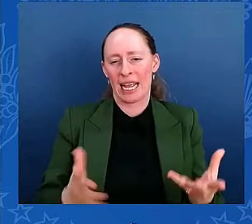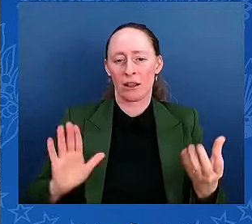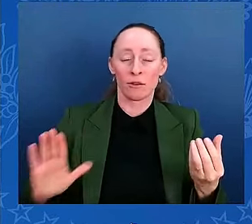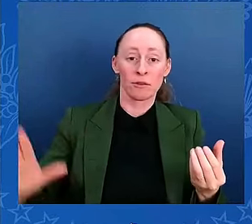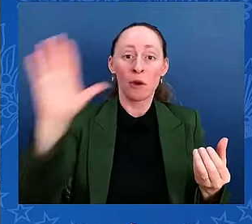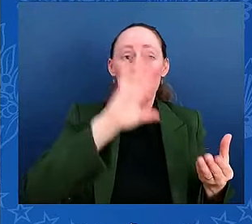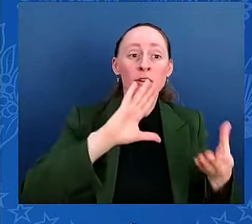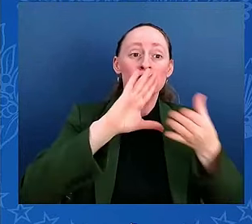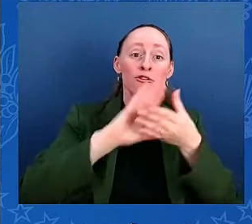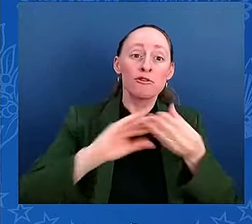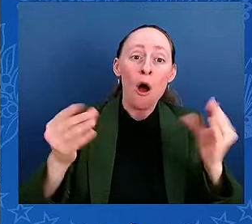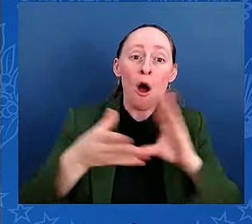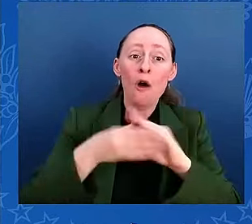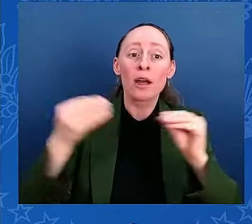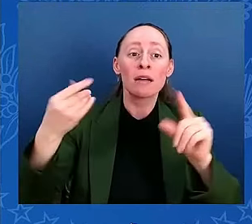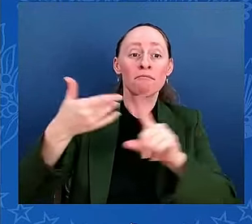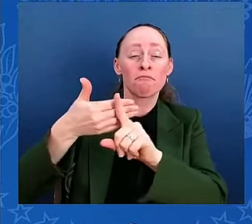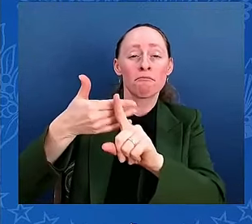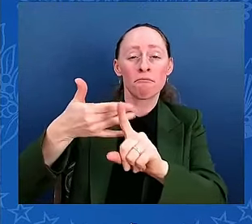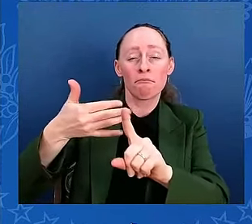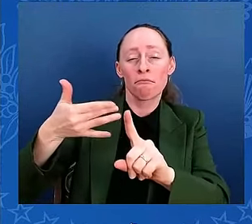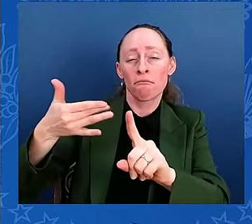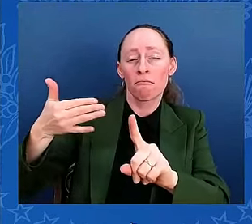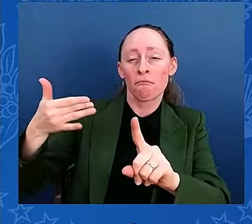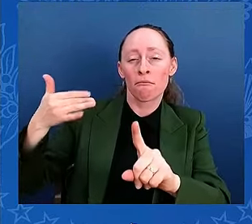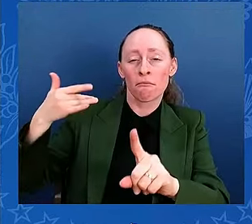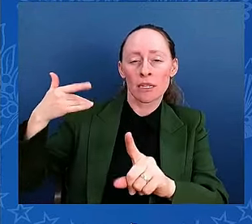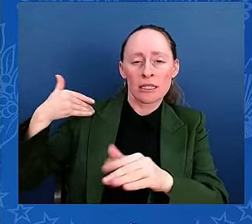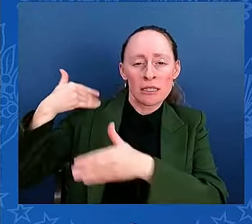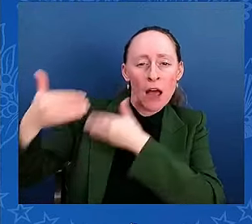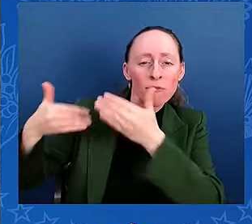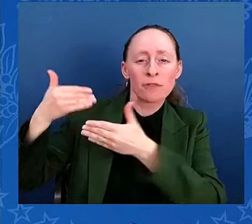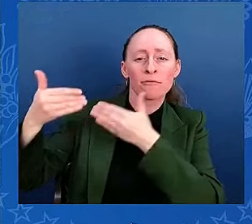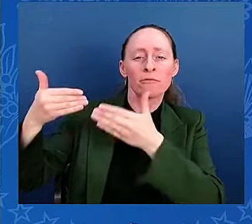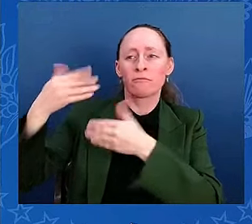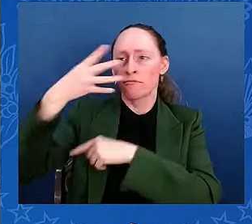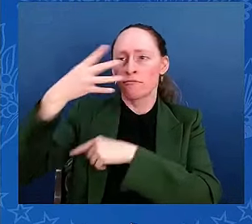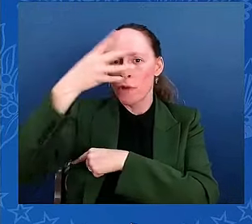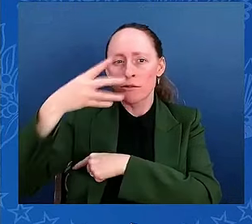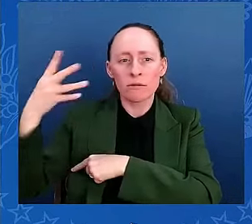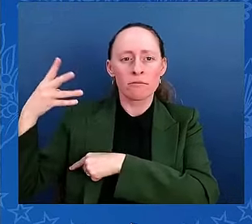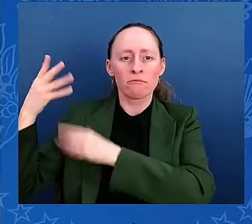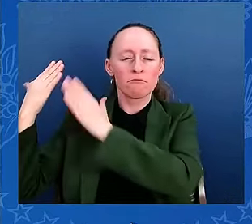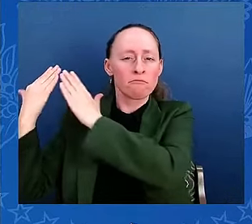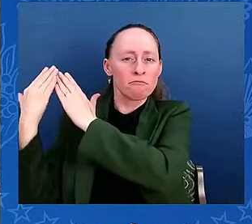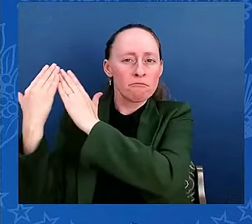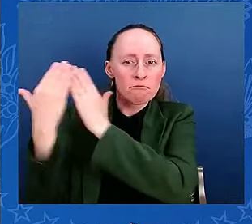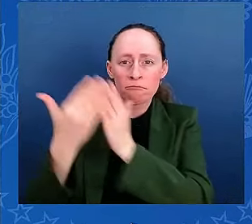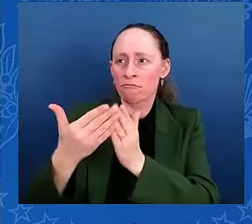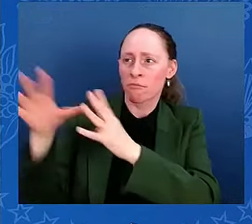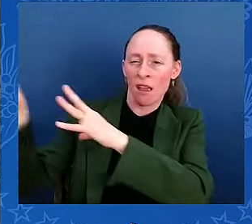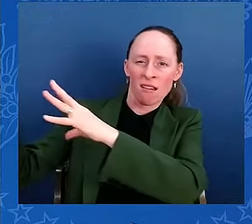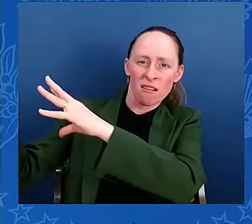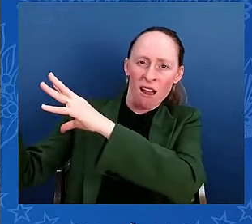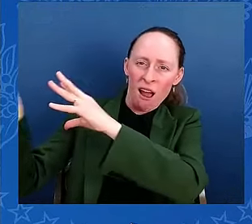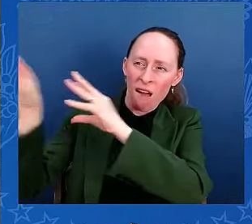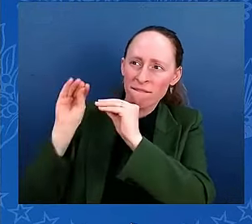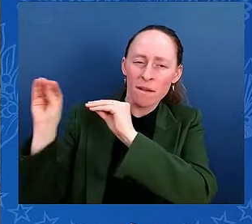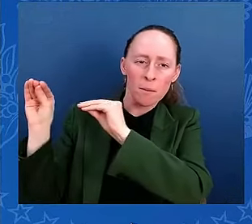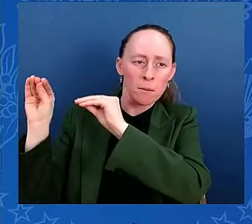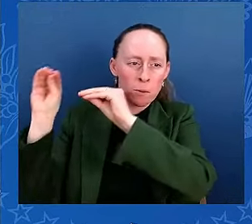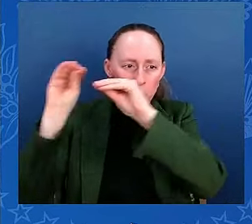started. No matter when, these are stories of immigrants who left everything behind to travel across the ocean, pursuit of the American dream, just for a